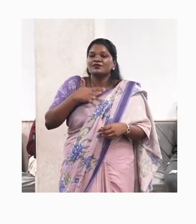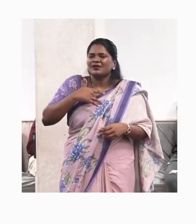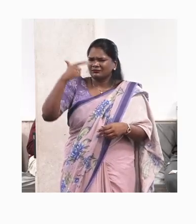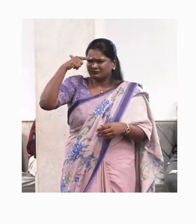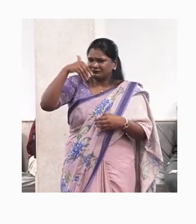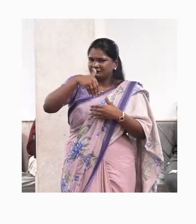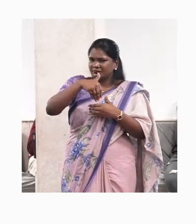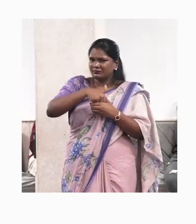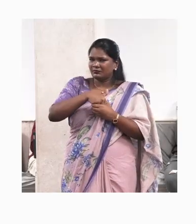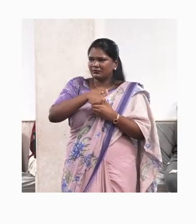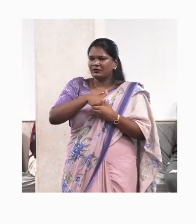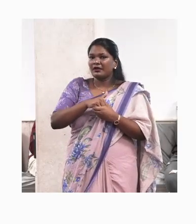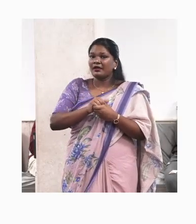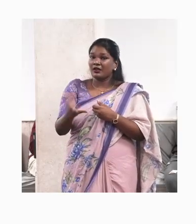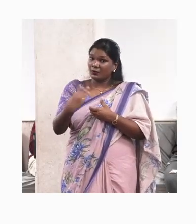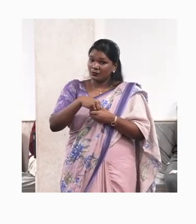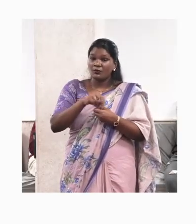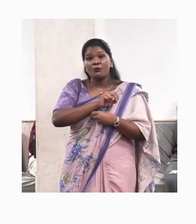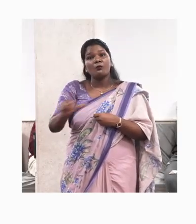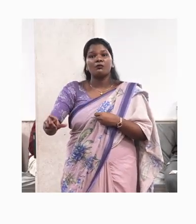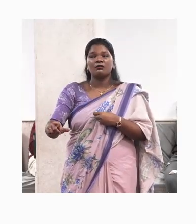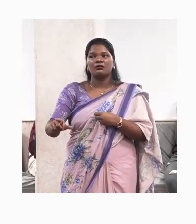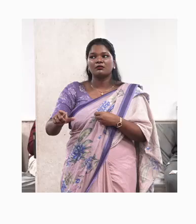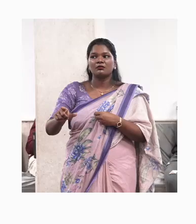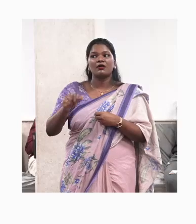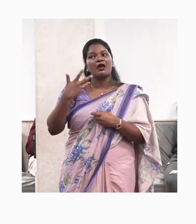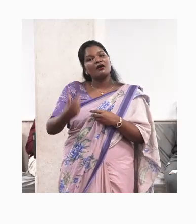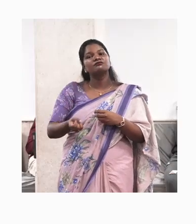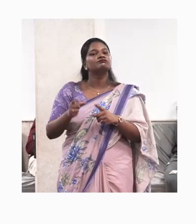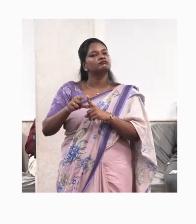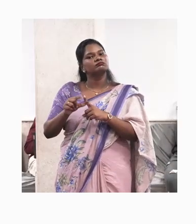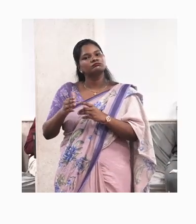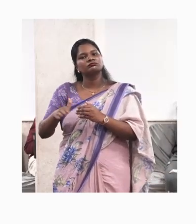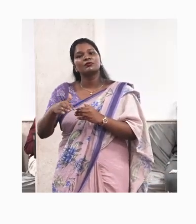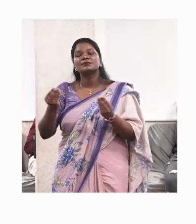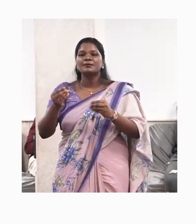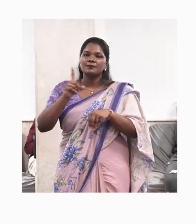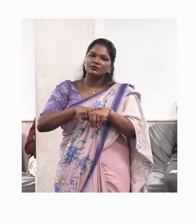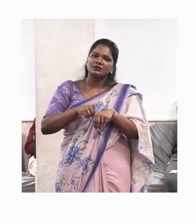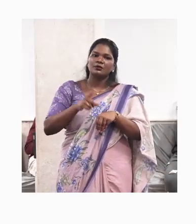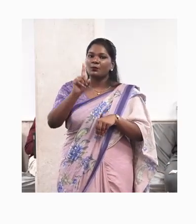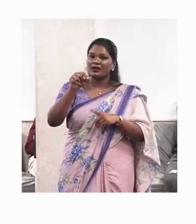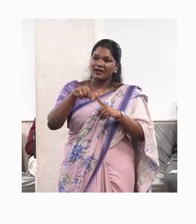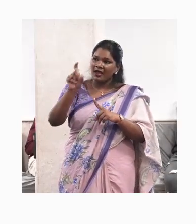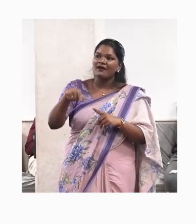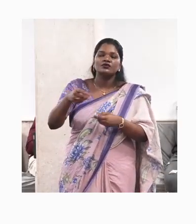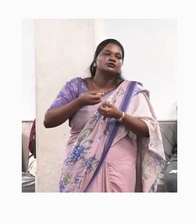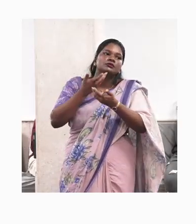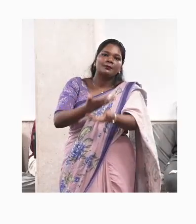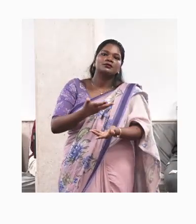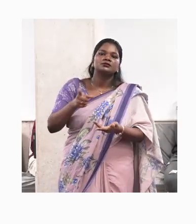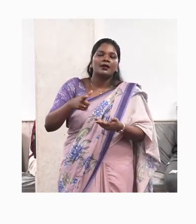intentionality involved, all of that plays a role, right? But sometimes one does have to express